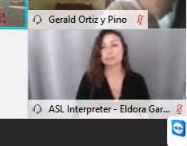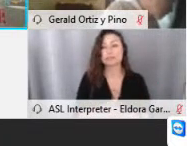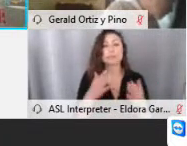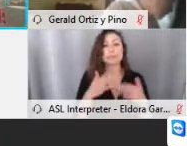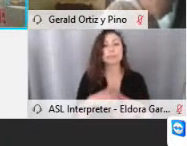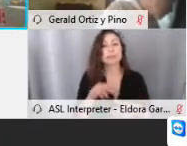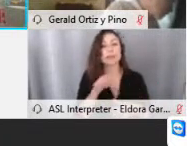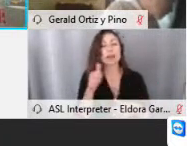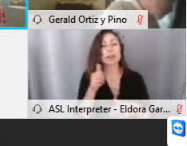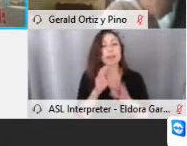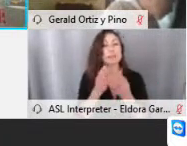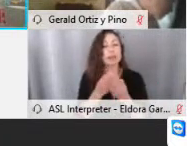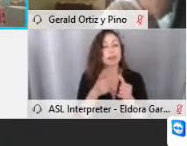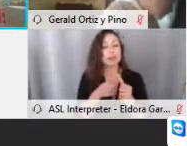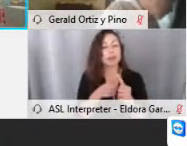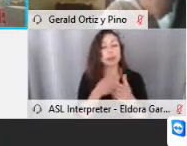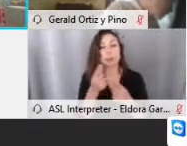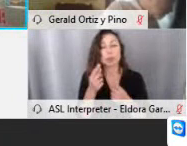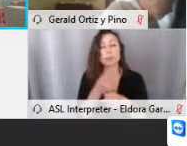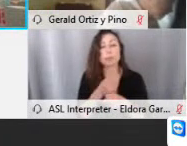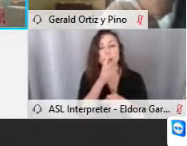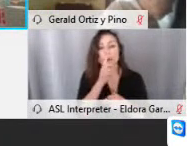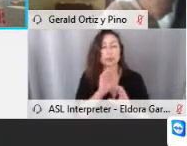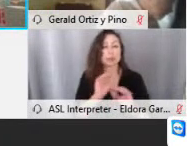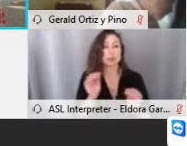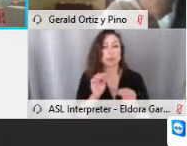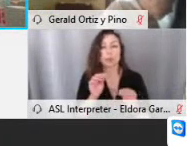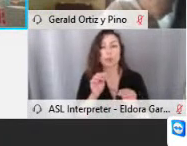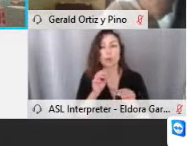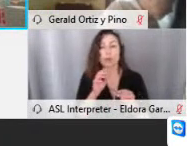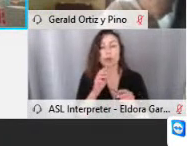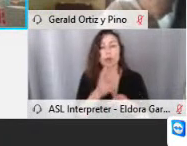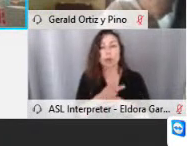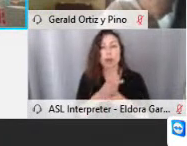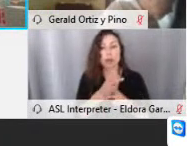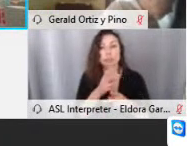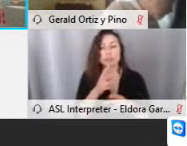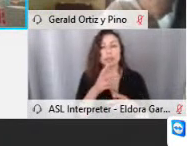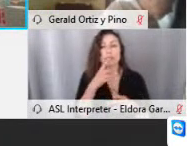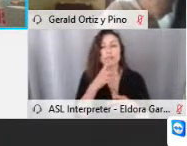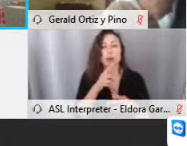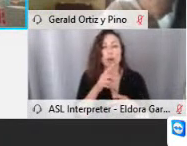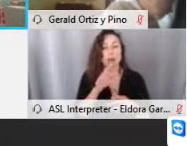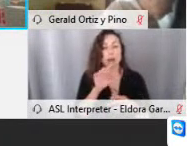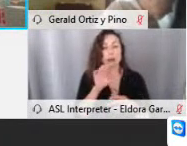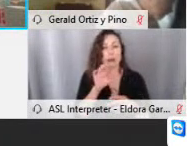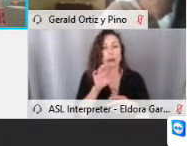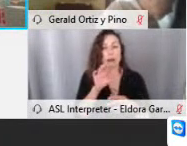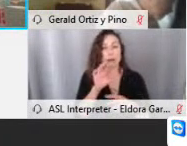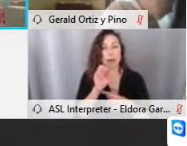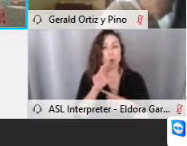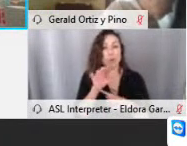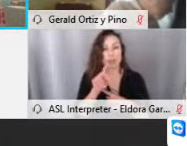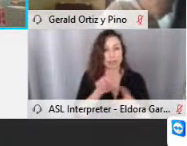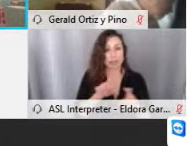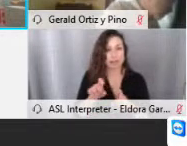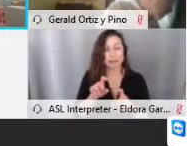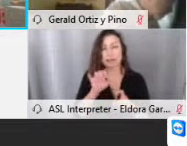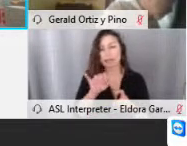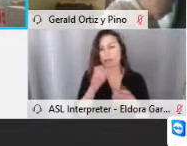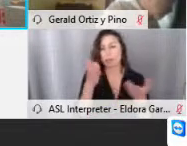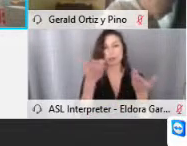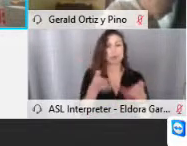The other thing that Families First did was make sure that there was no cost sharing permitted for COVID testing. And so that was an across the